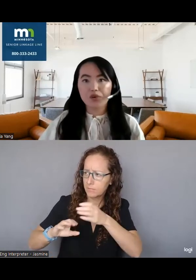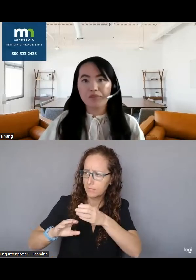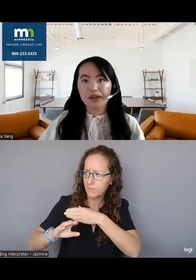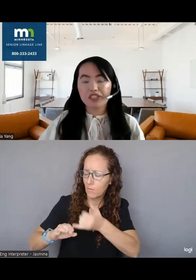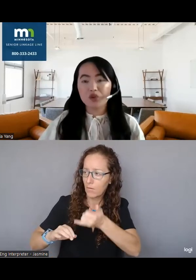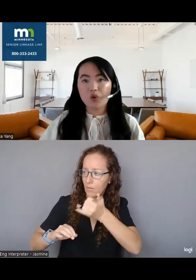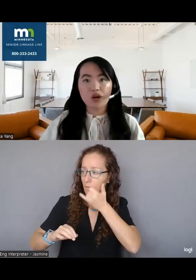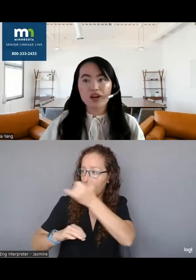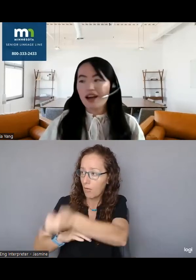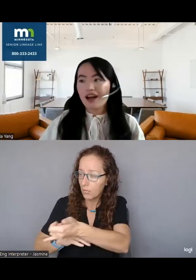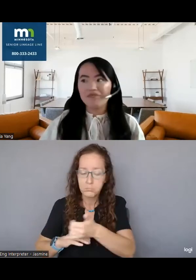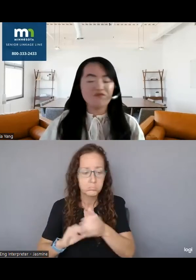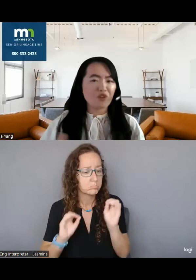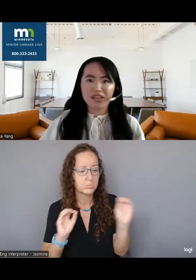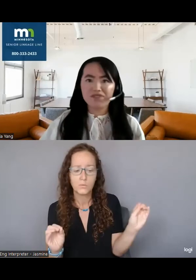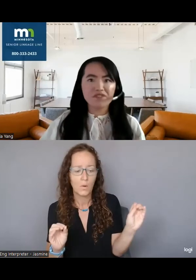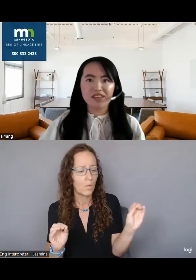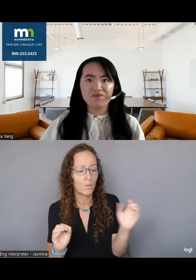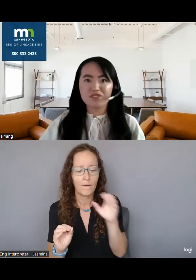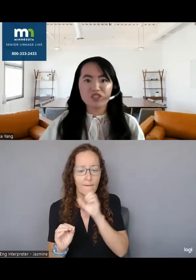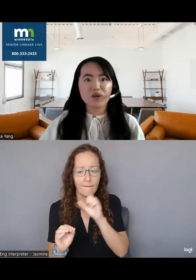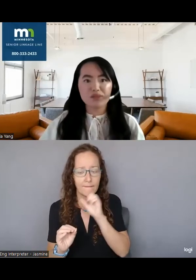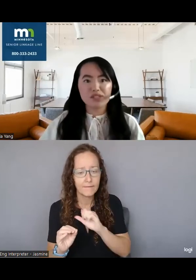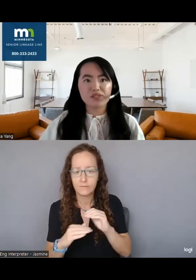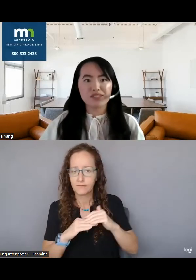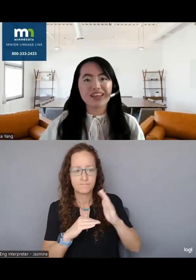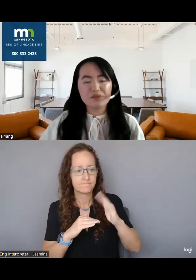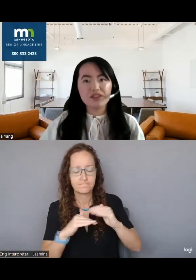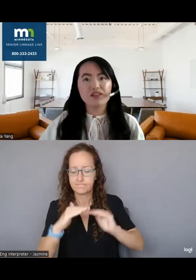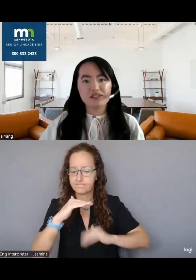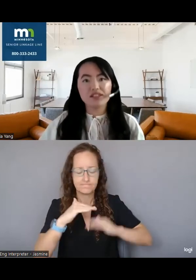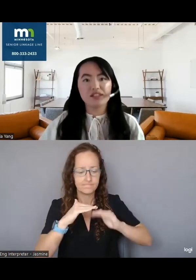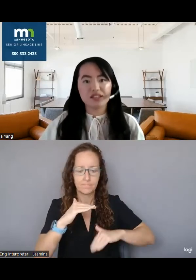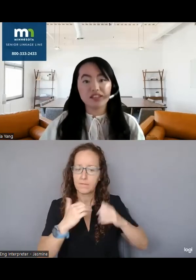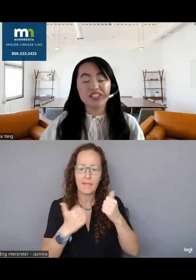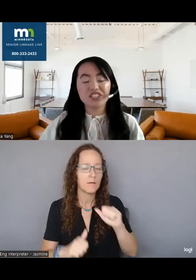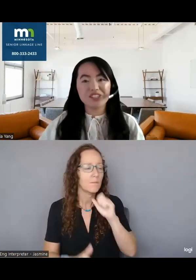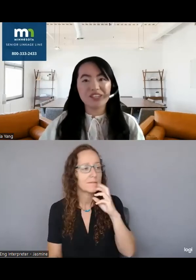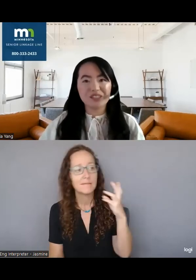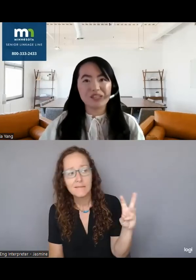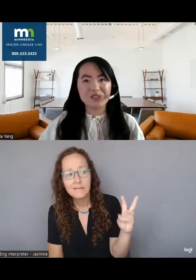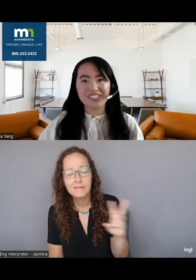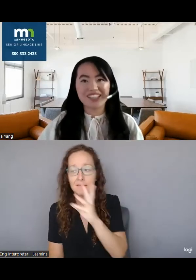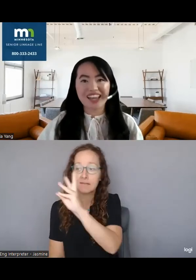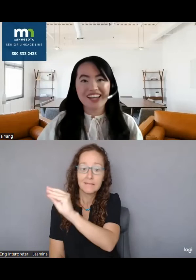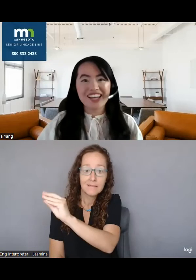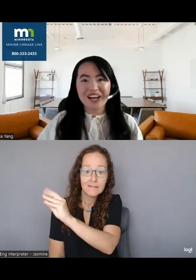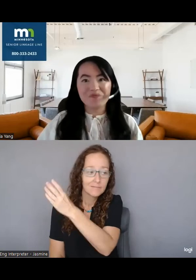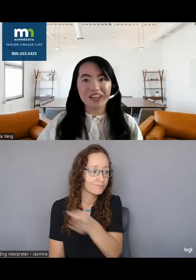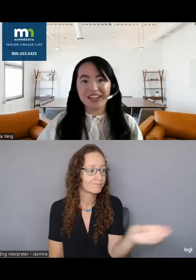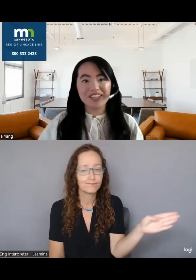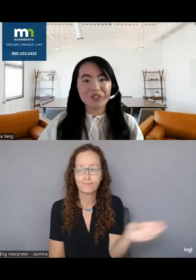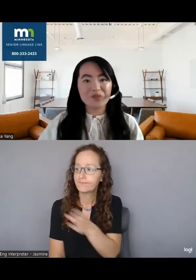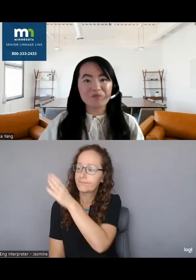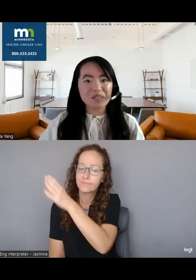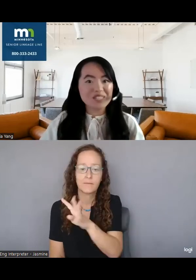caring for your grandparents, or 40, 50, just wanting resources. Anyone can call the Senior LinkAge LineAge to get the resources that